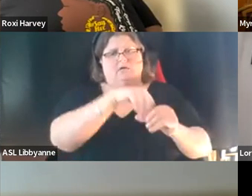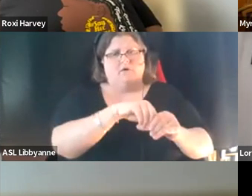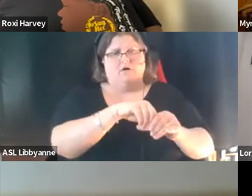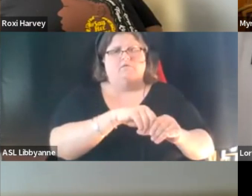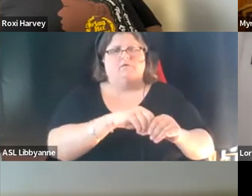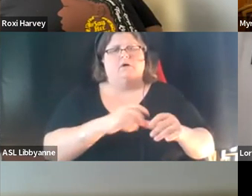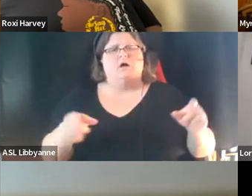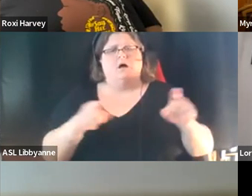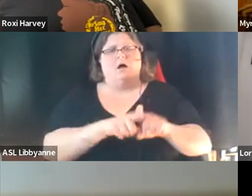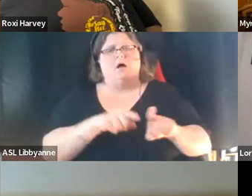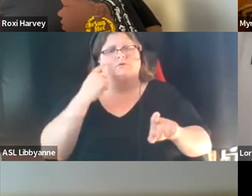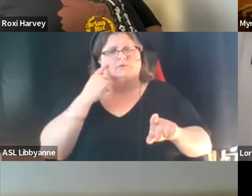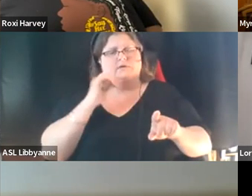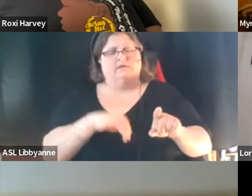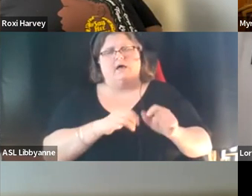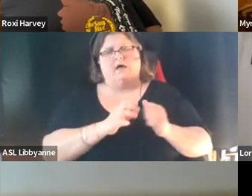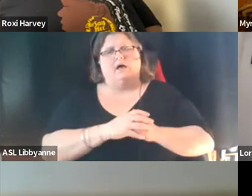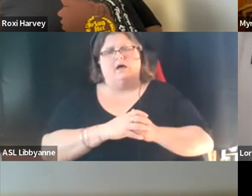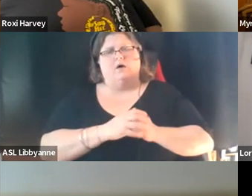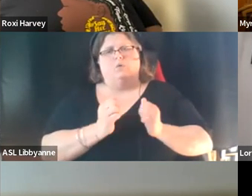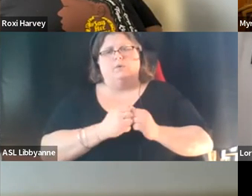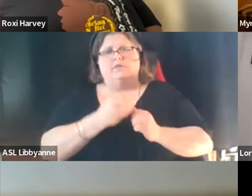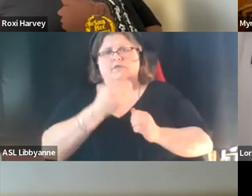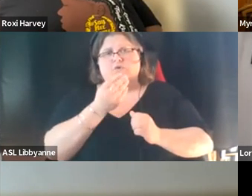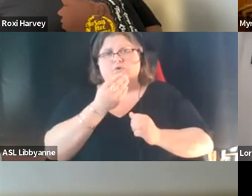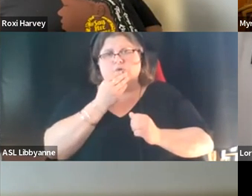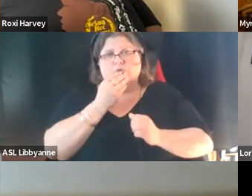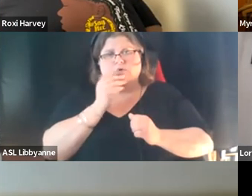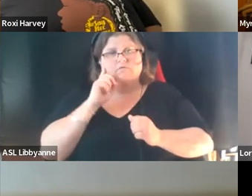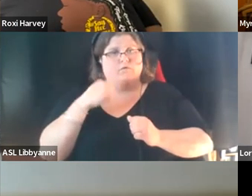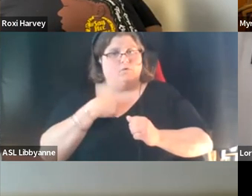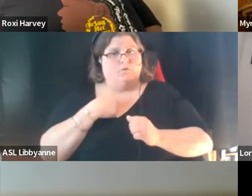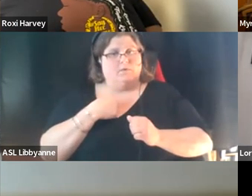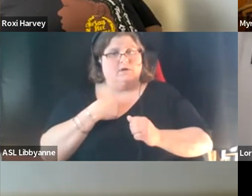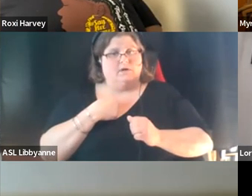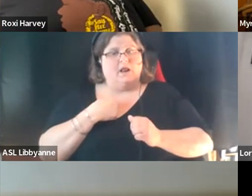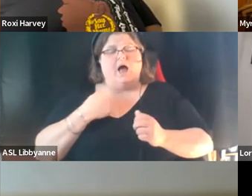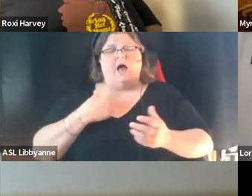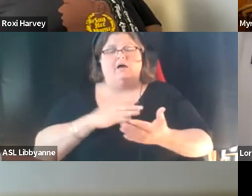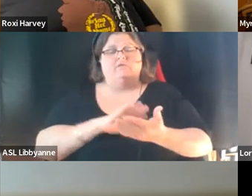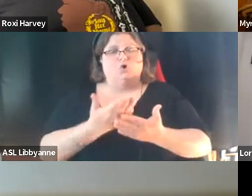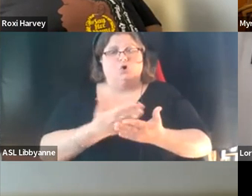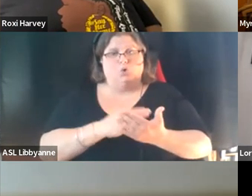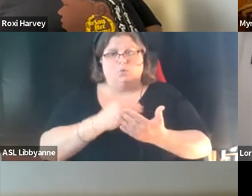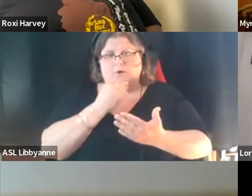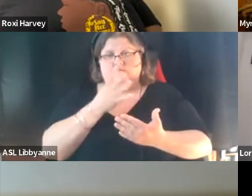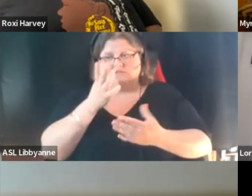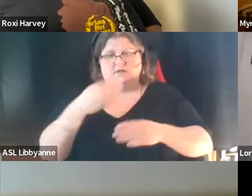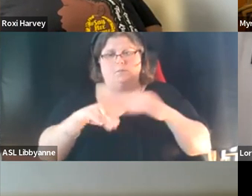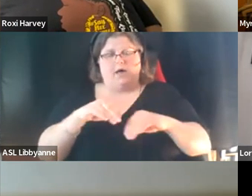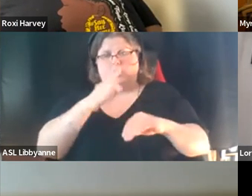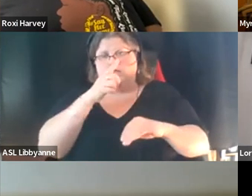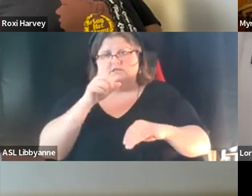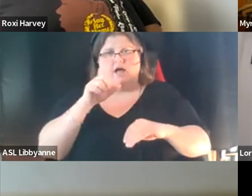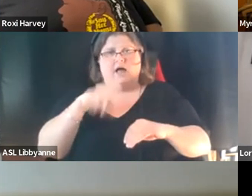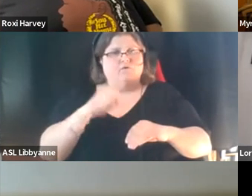think that with the food, for me, I have to cook my daughter breakfast and I have to pack her lunch